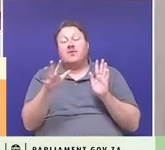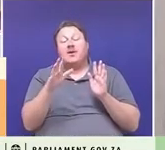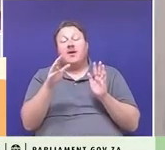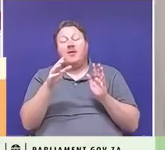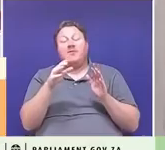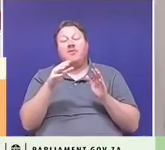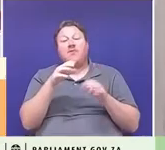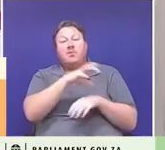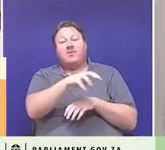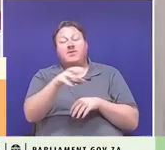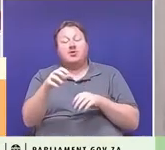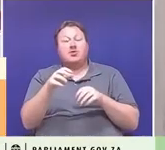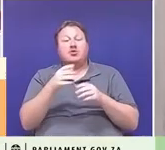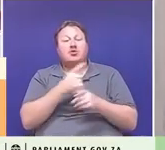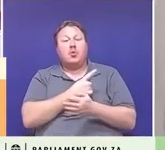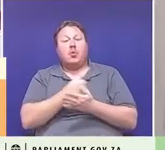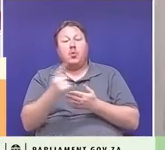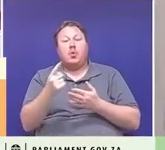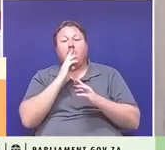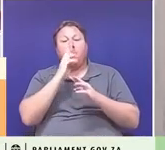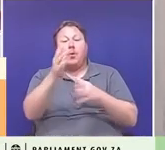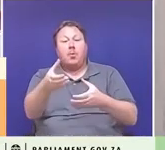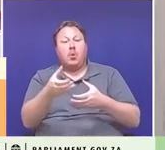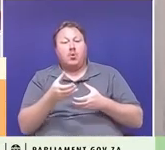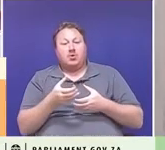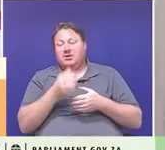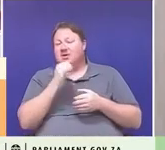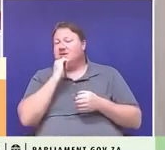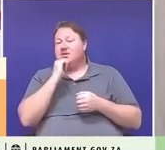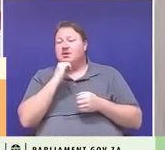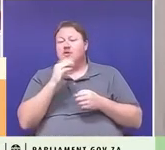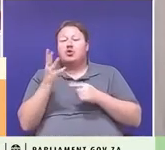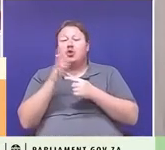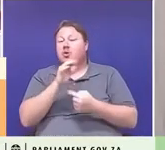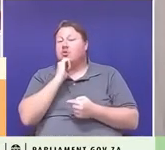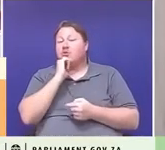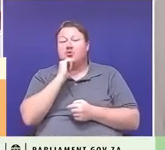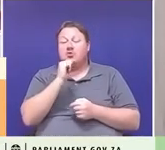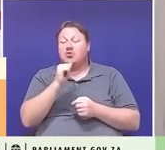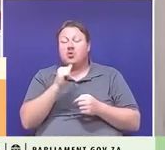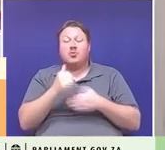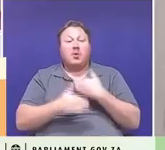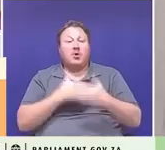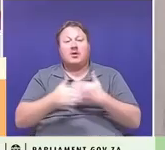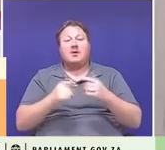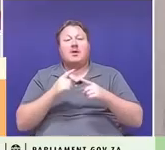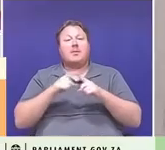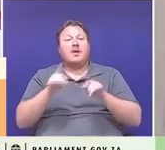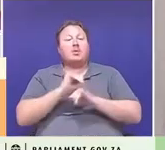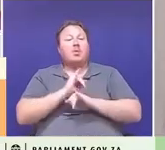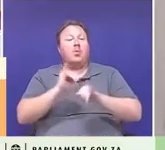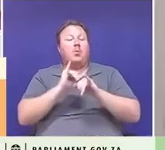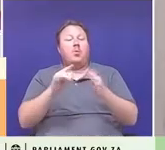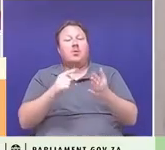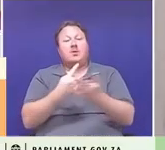Week Report, which reveals not progress, but a deepening crisis in local